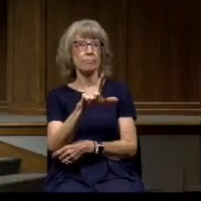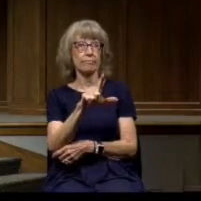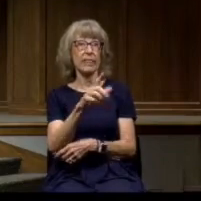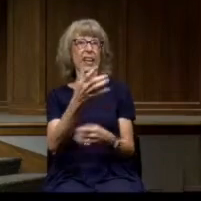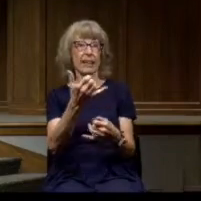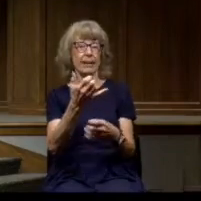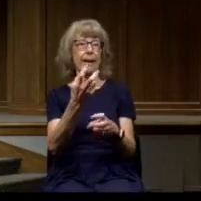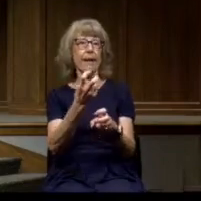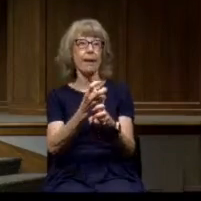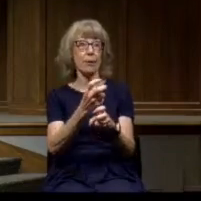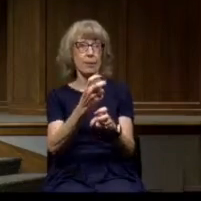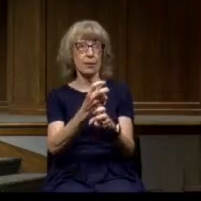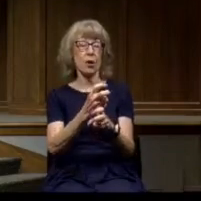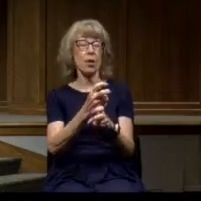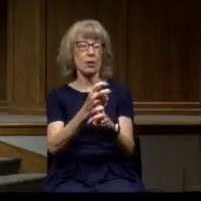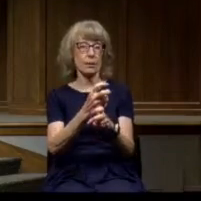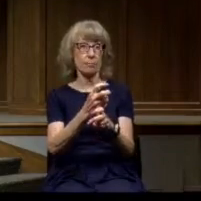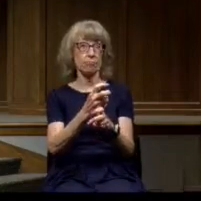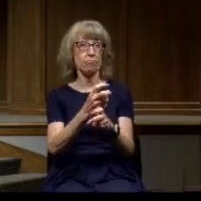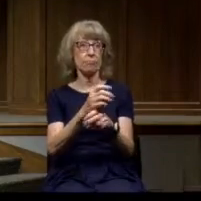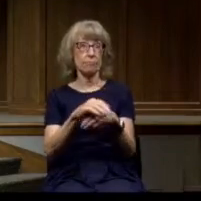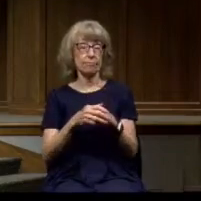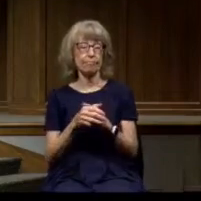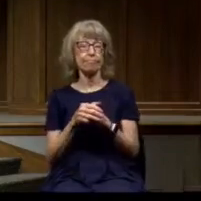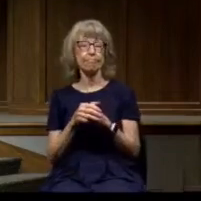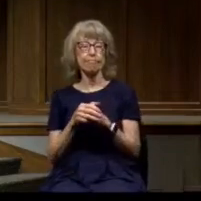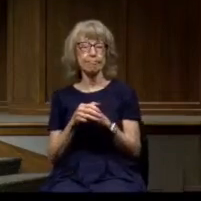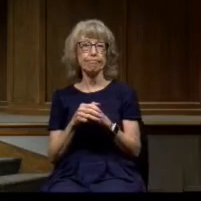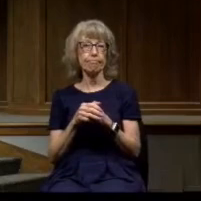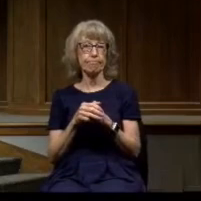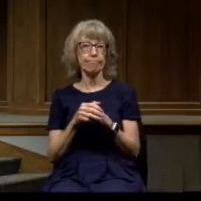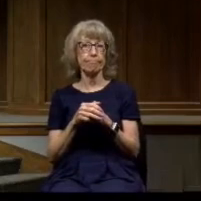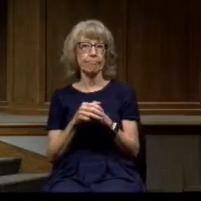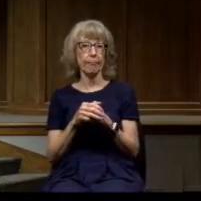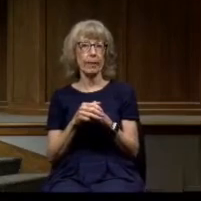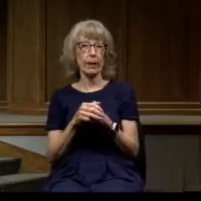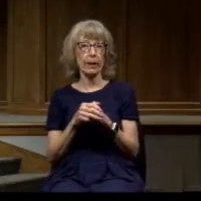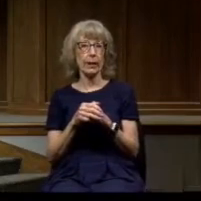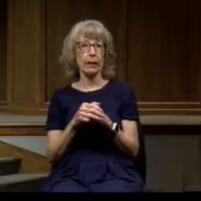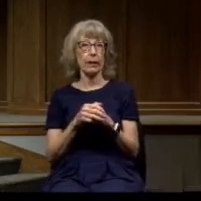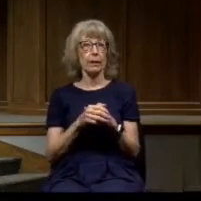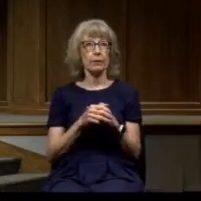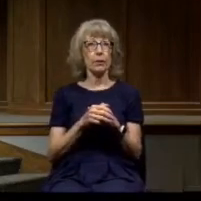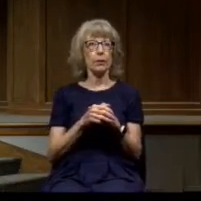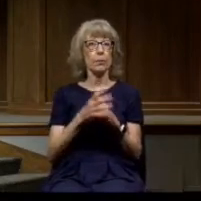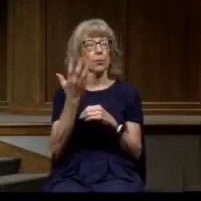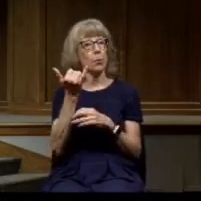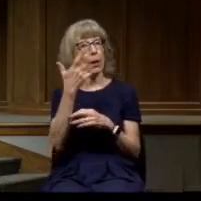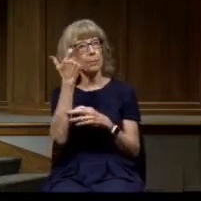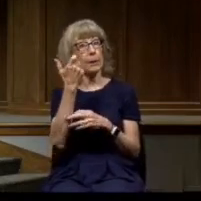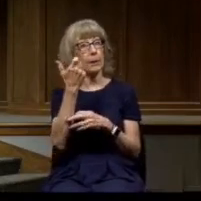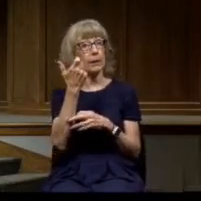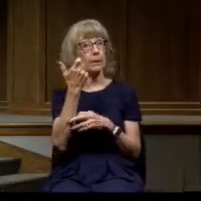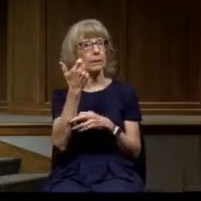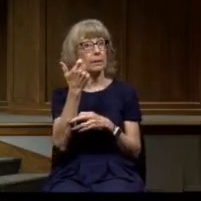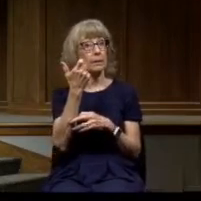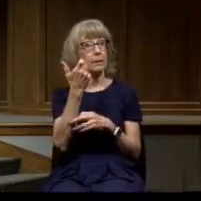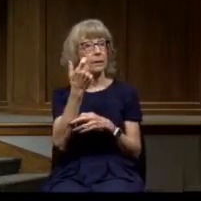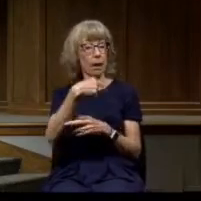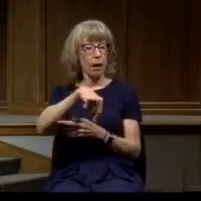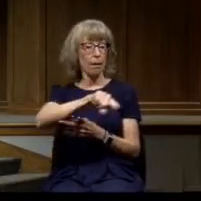Now, against the backdrop of kids with different worldviews and kids who talk differently